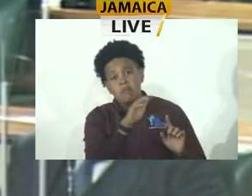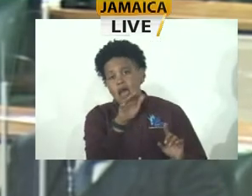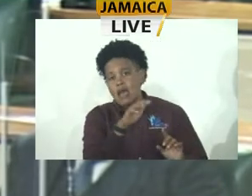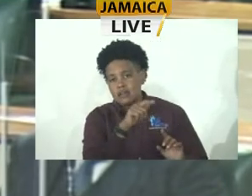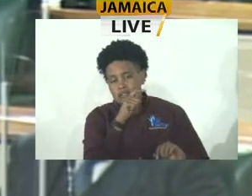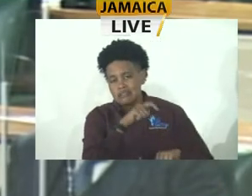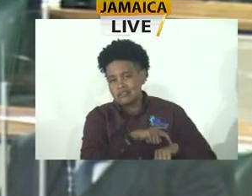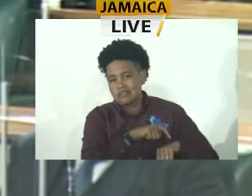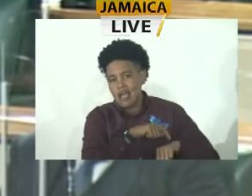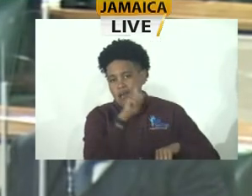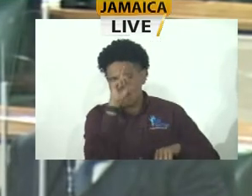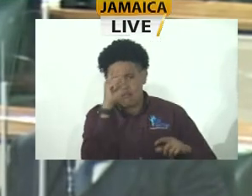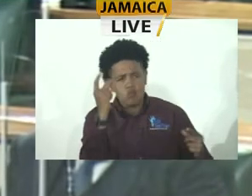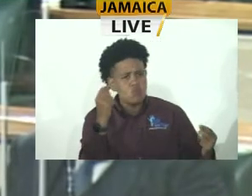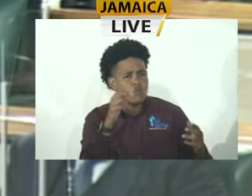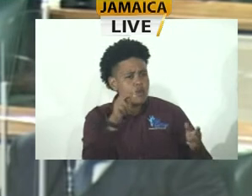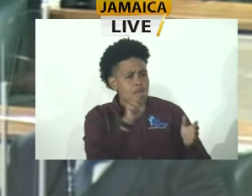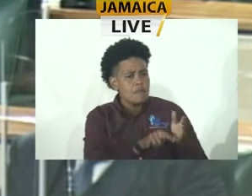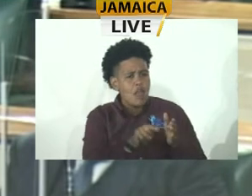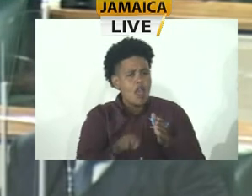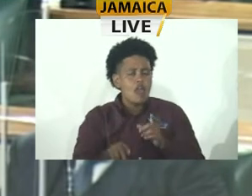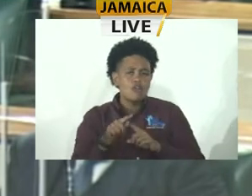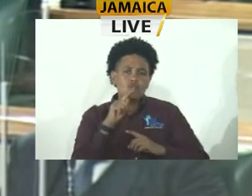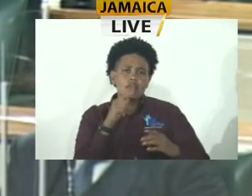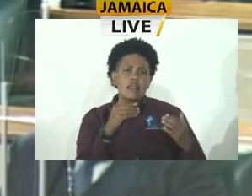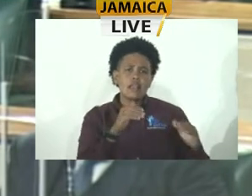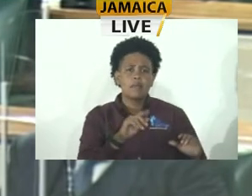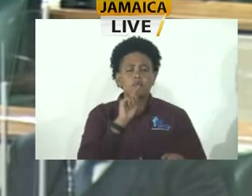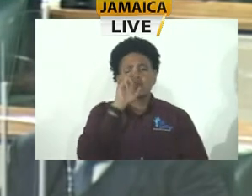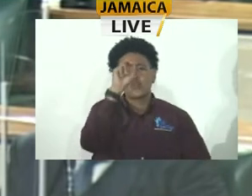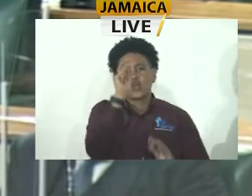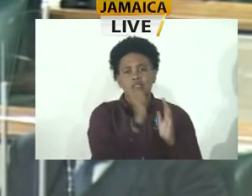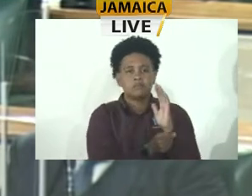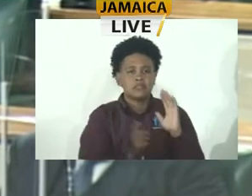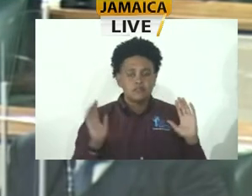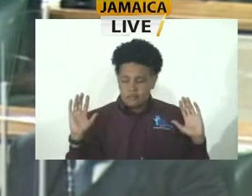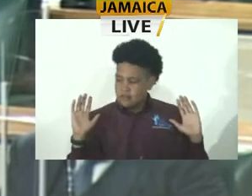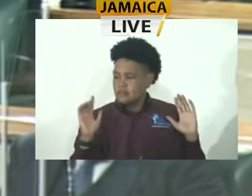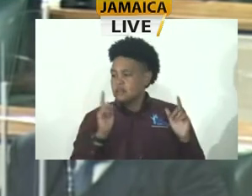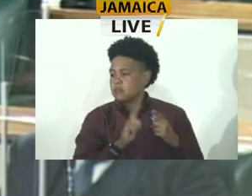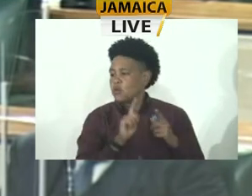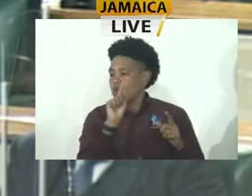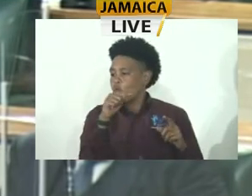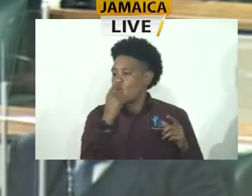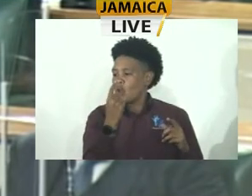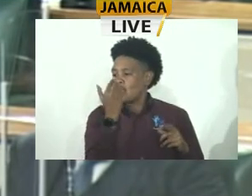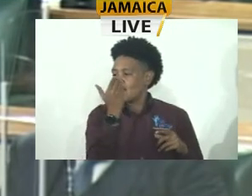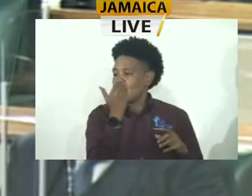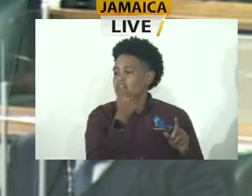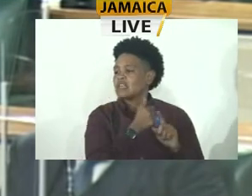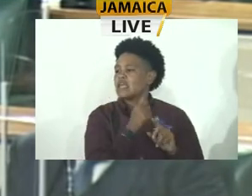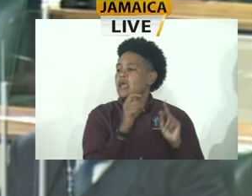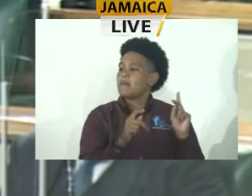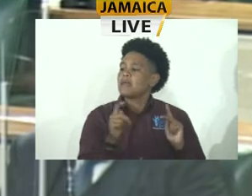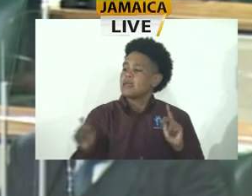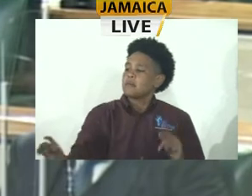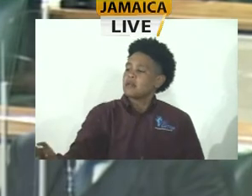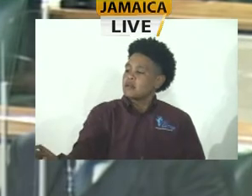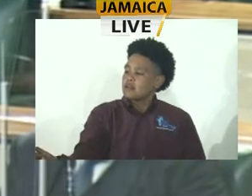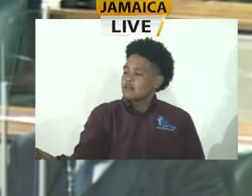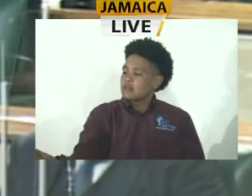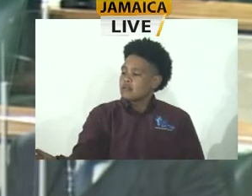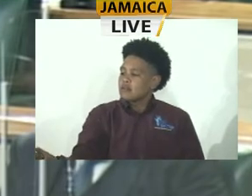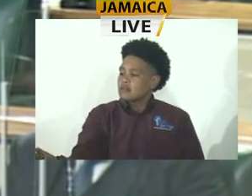the time for conducting the burial is limited to 30 minutes and only 15 persons of whom a